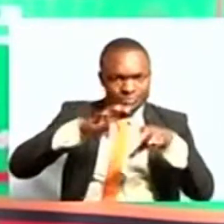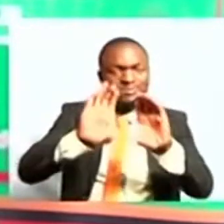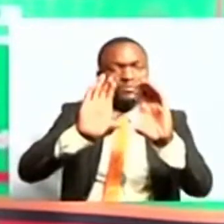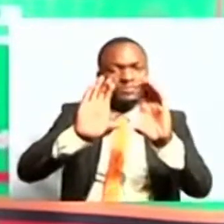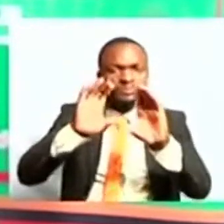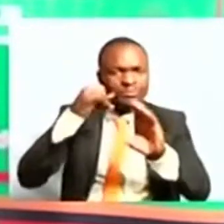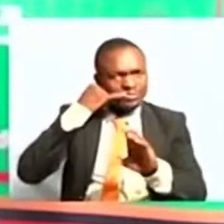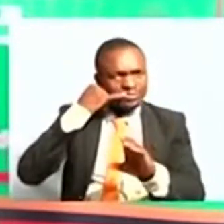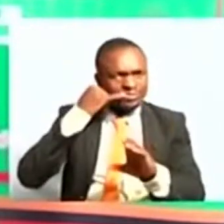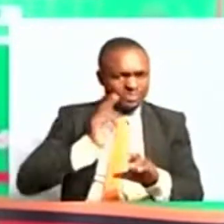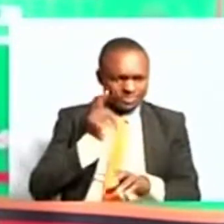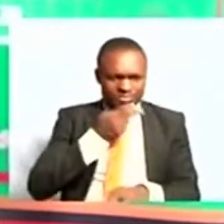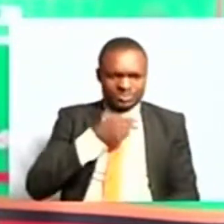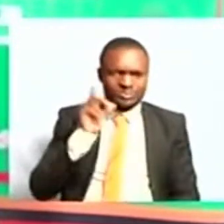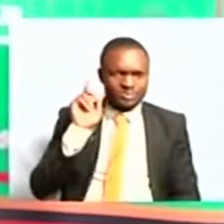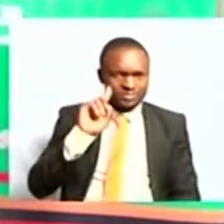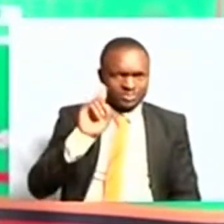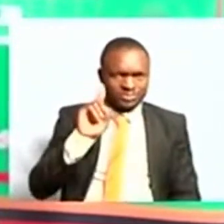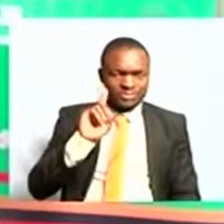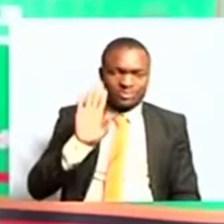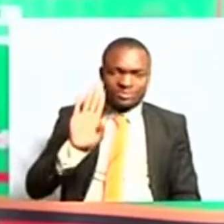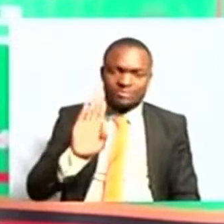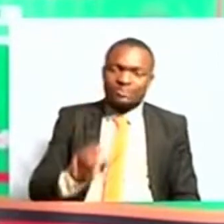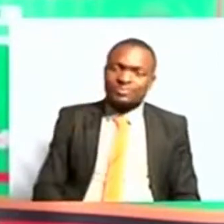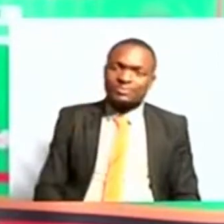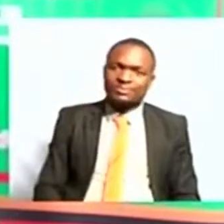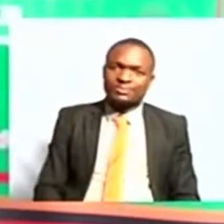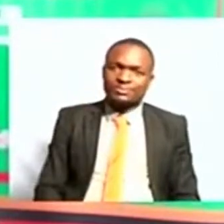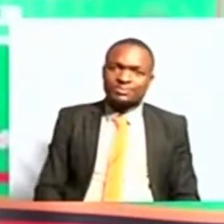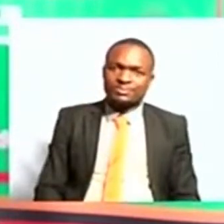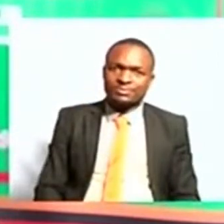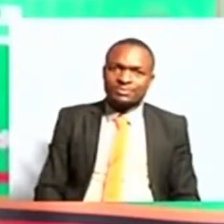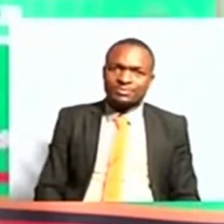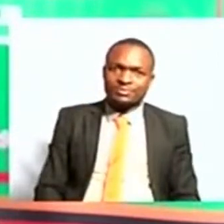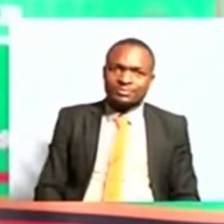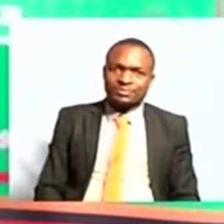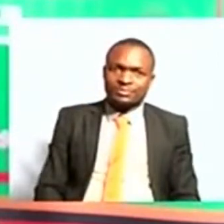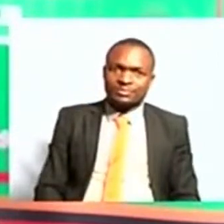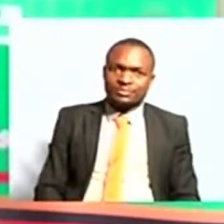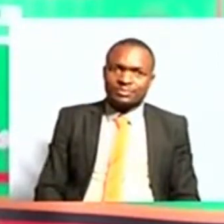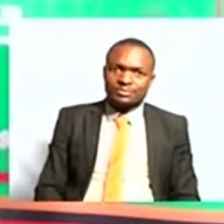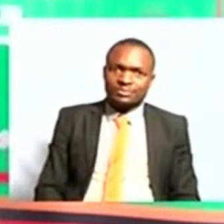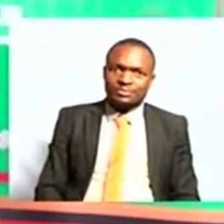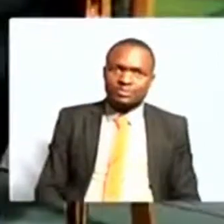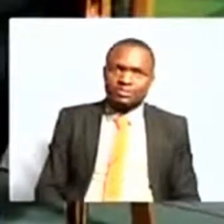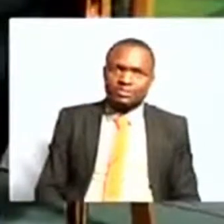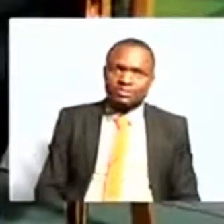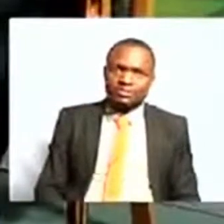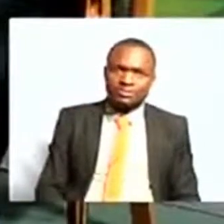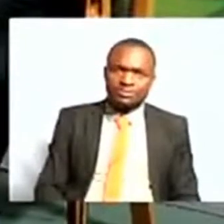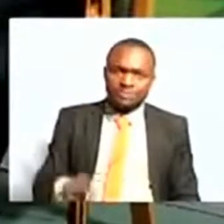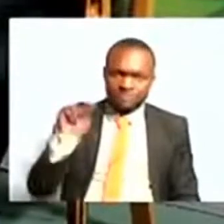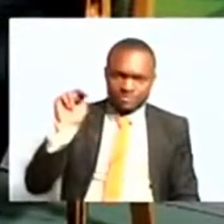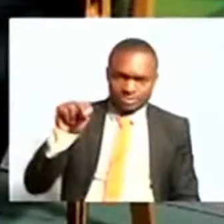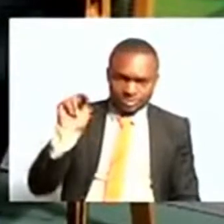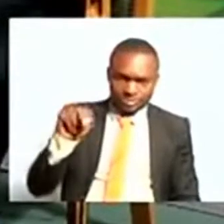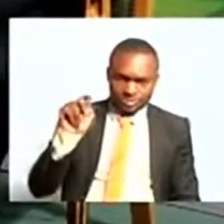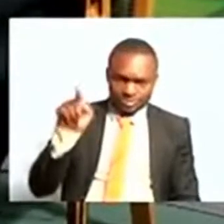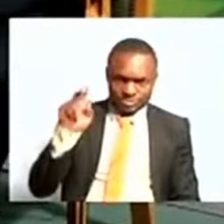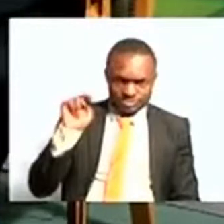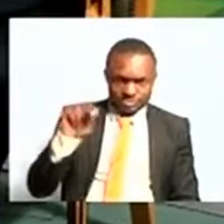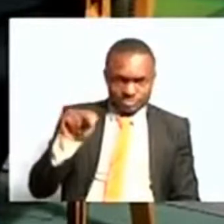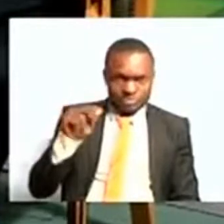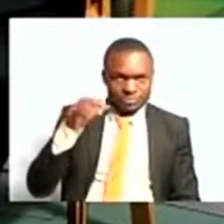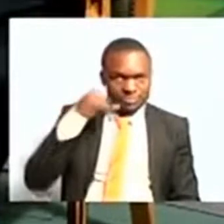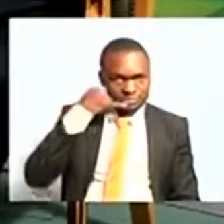where you're calling us from. Then we'll invite your contribution. Yeah, this is Mr. B from Mondola, calling from Mondola. Yes,